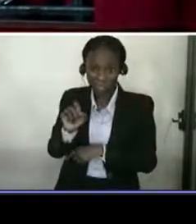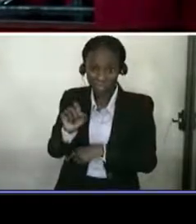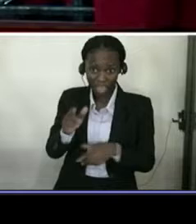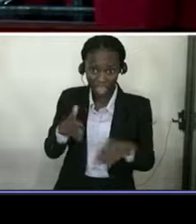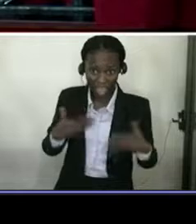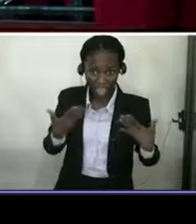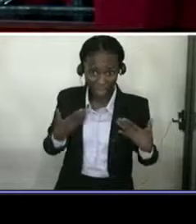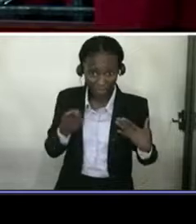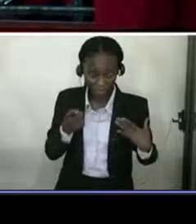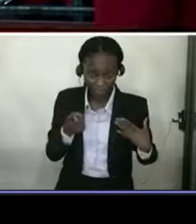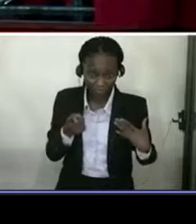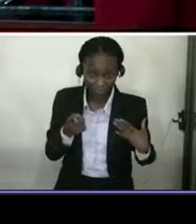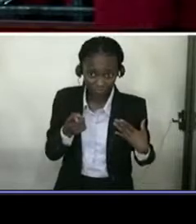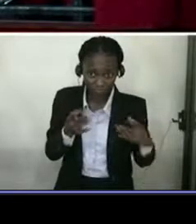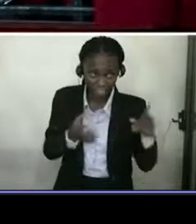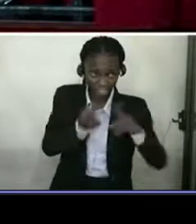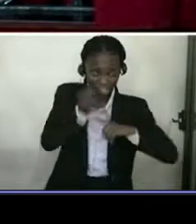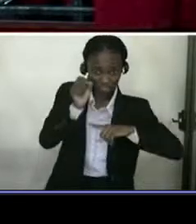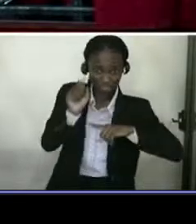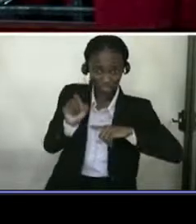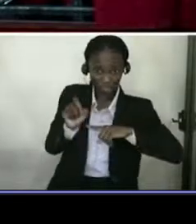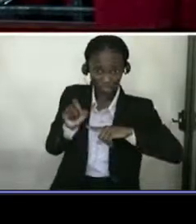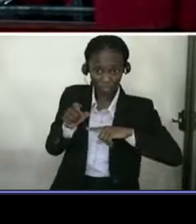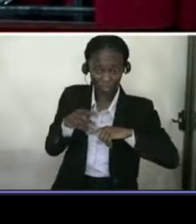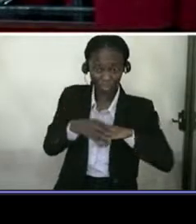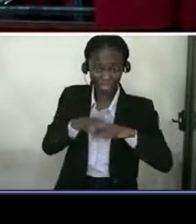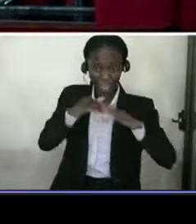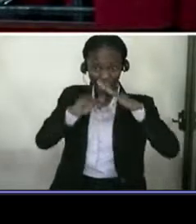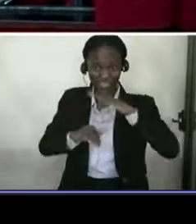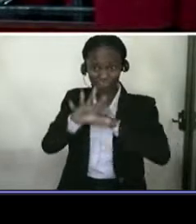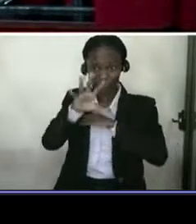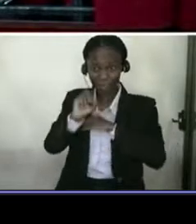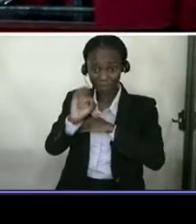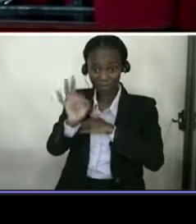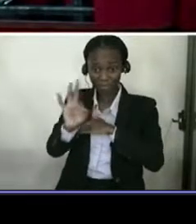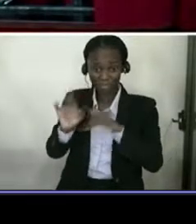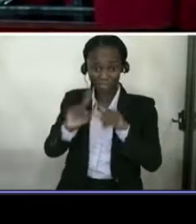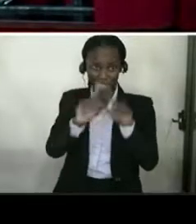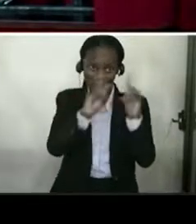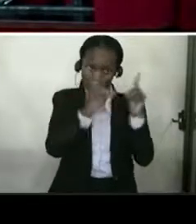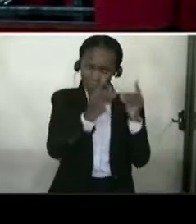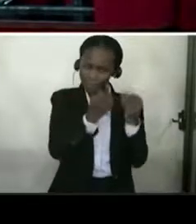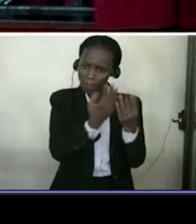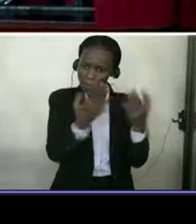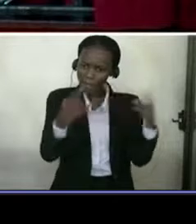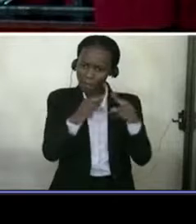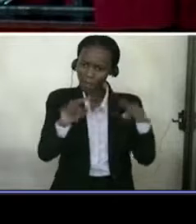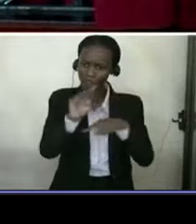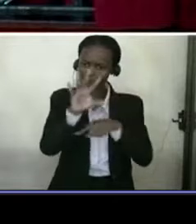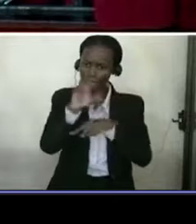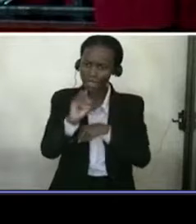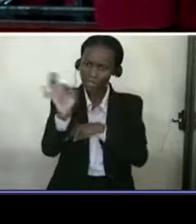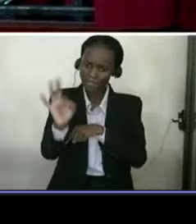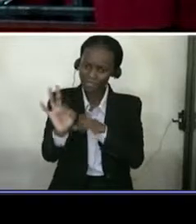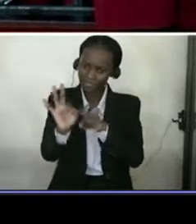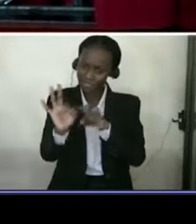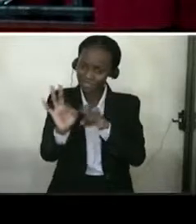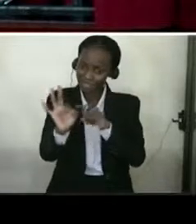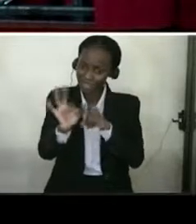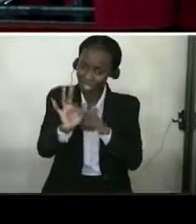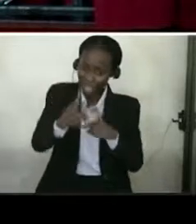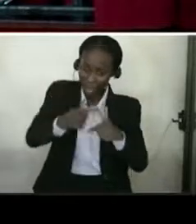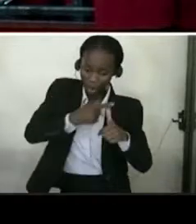happy of? Less than 50% of our departments having a clean audit.